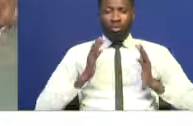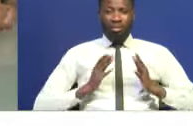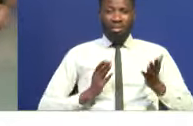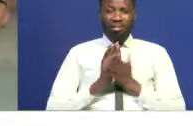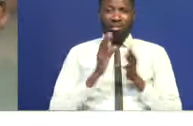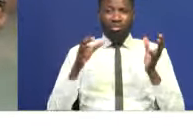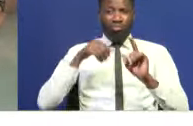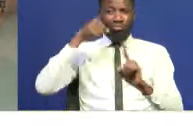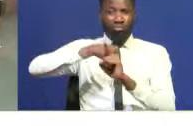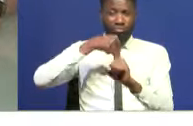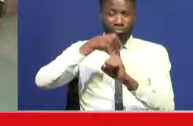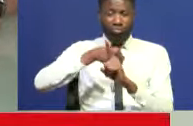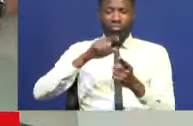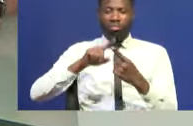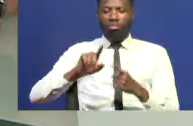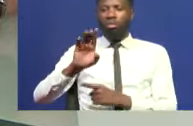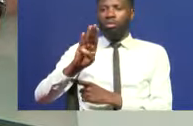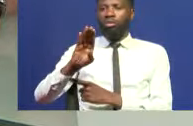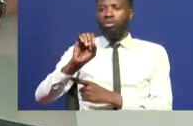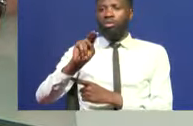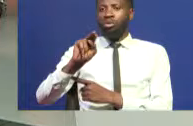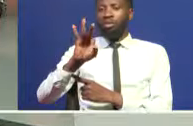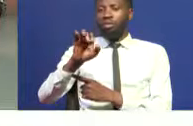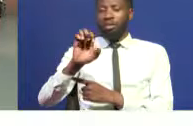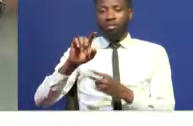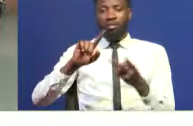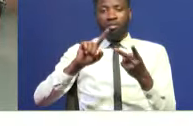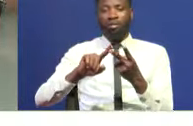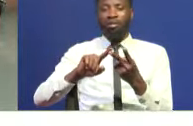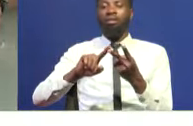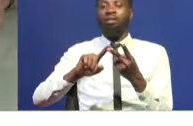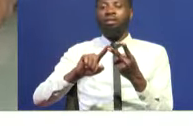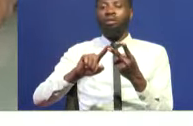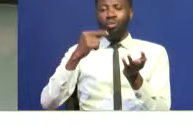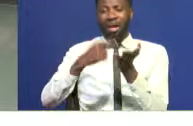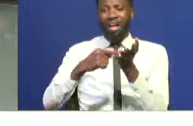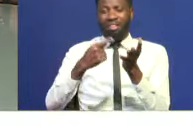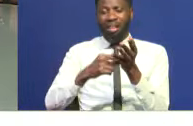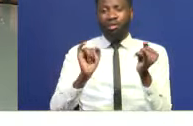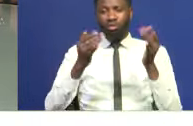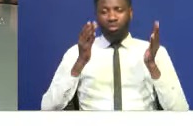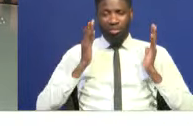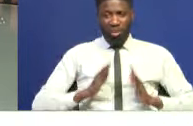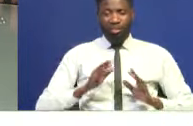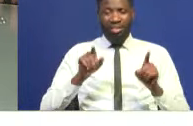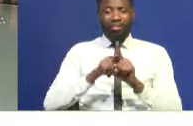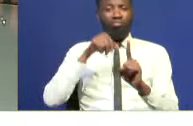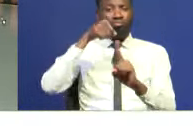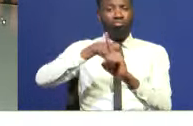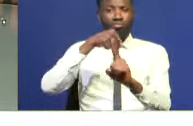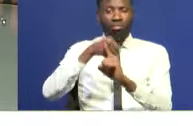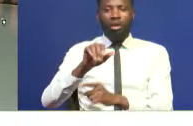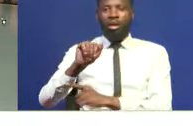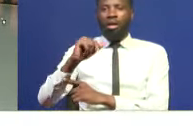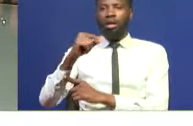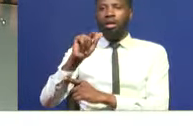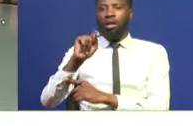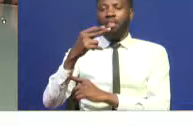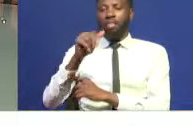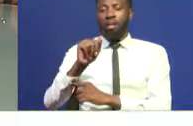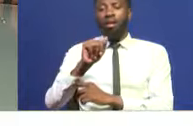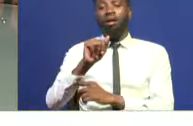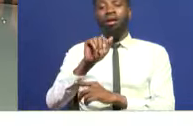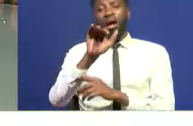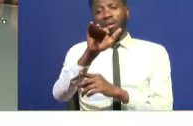Atuhaire, want action taken against Tanzanian police who say they subjected them to torture and other